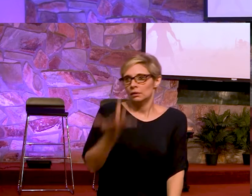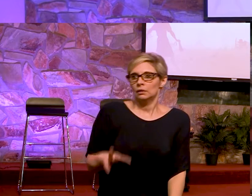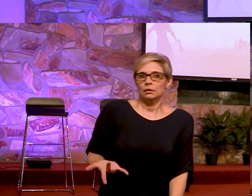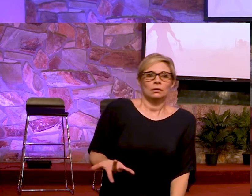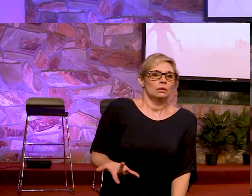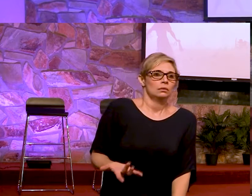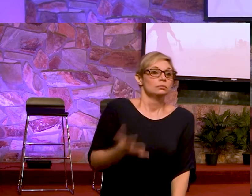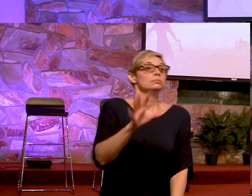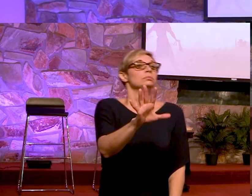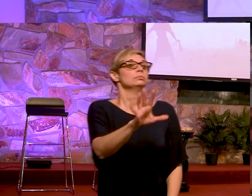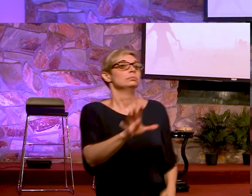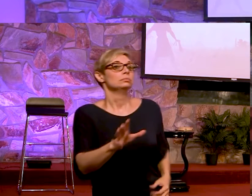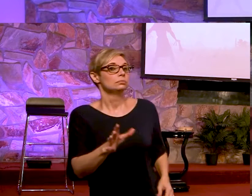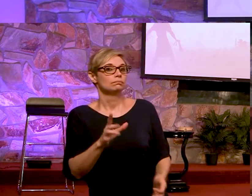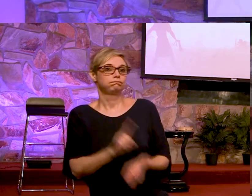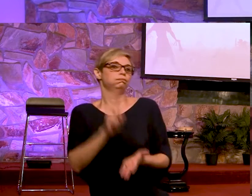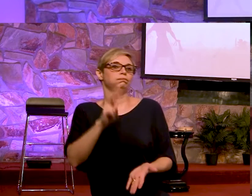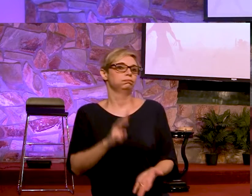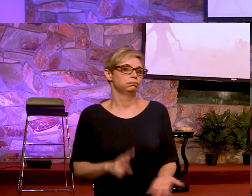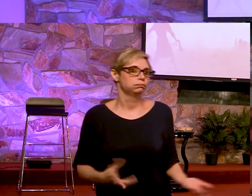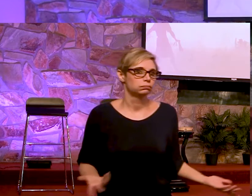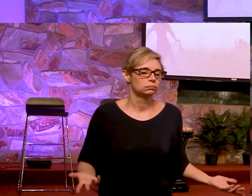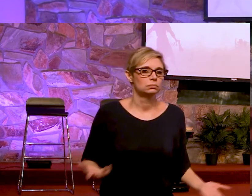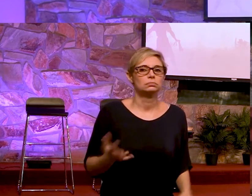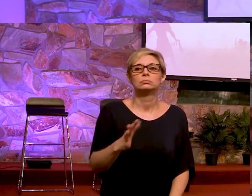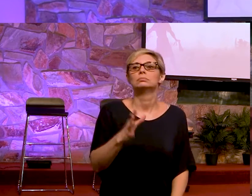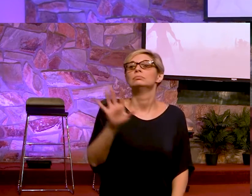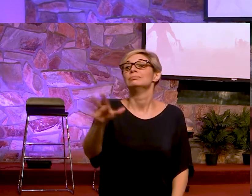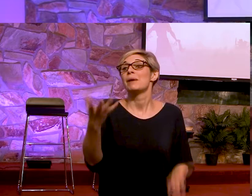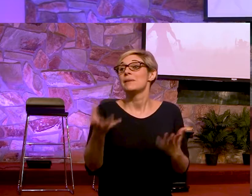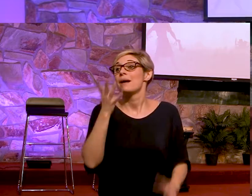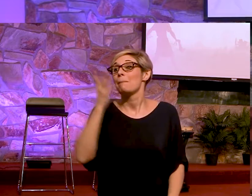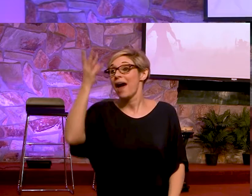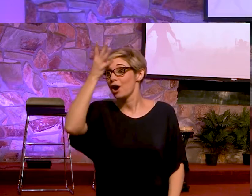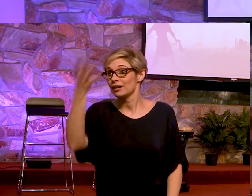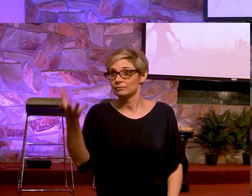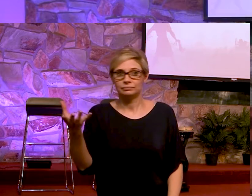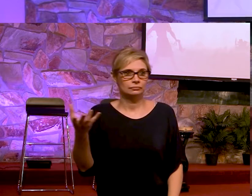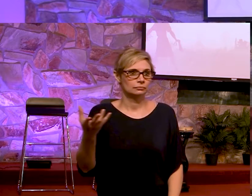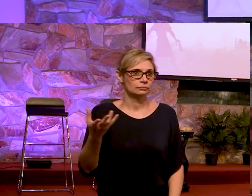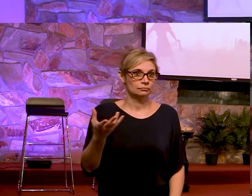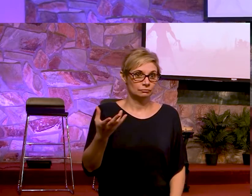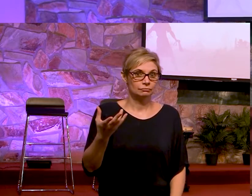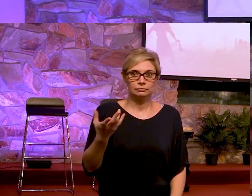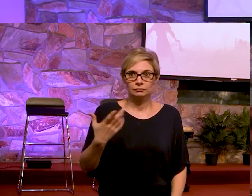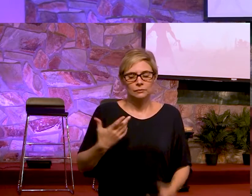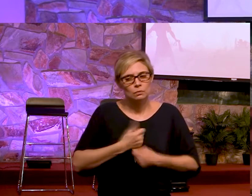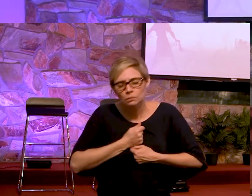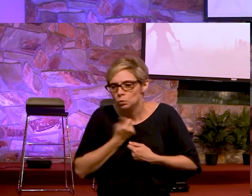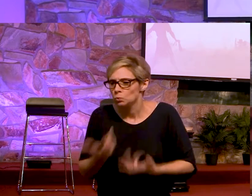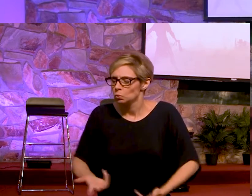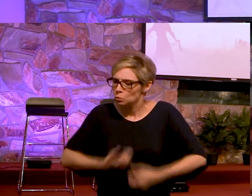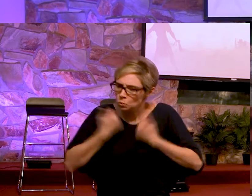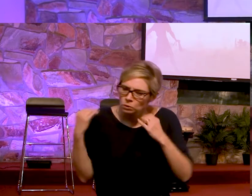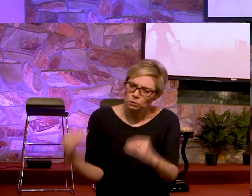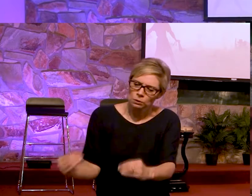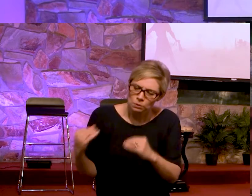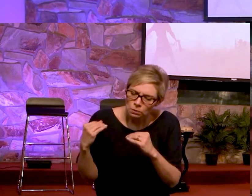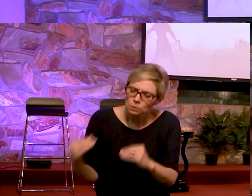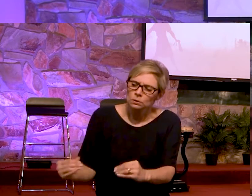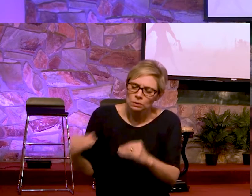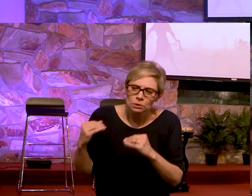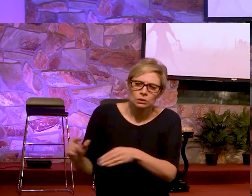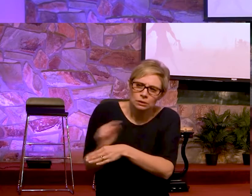Or a parent who parents their child and pours their life into their child